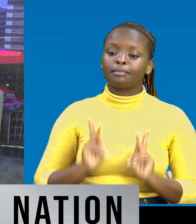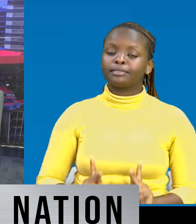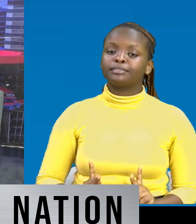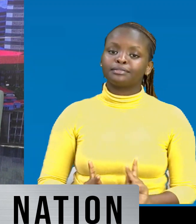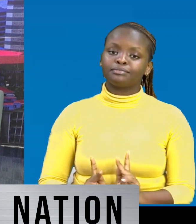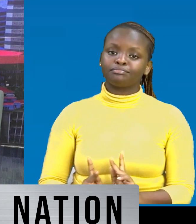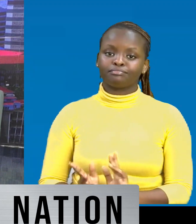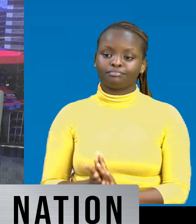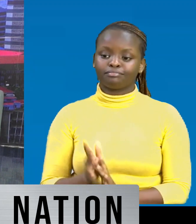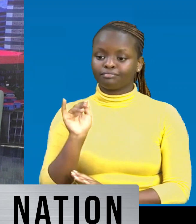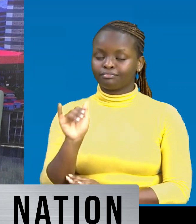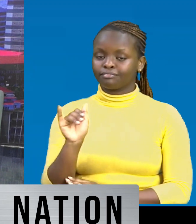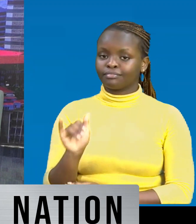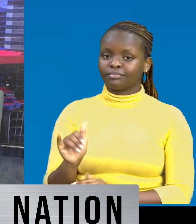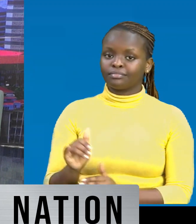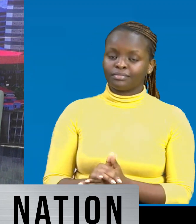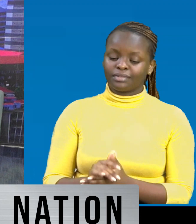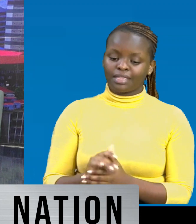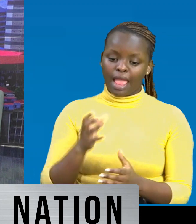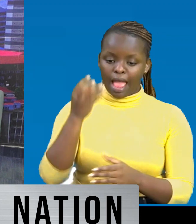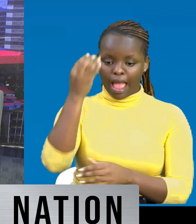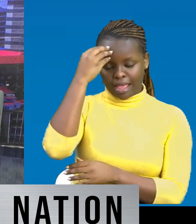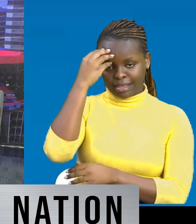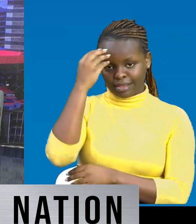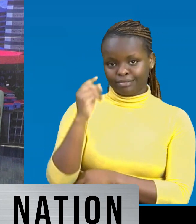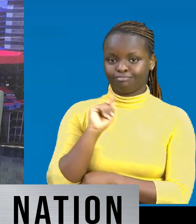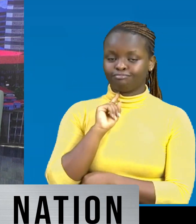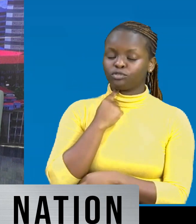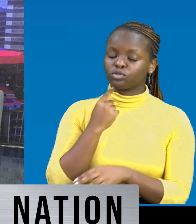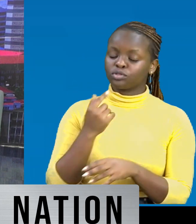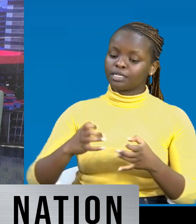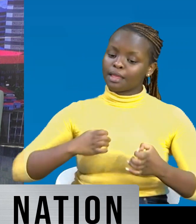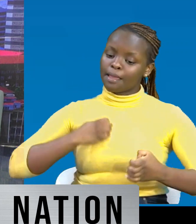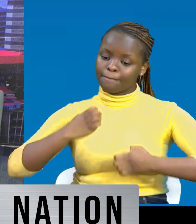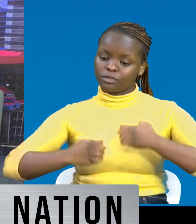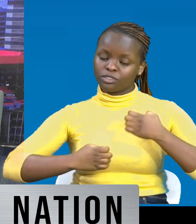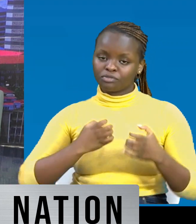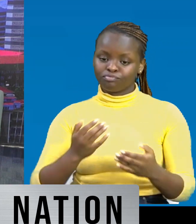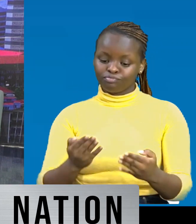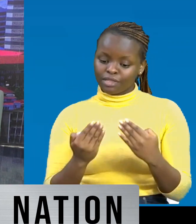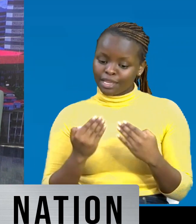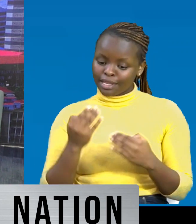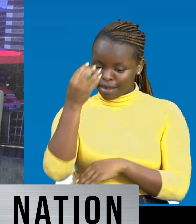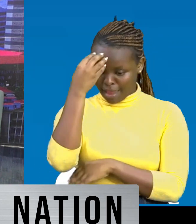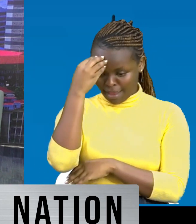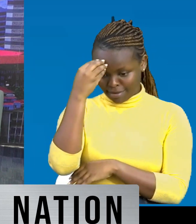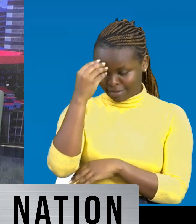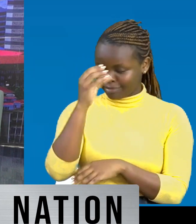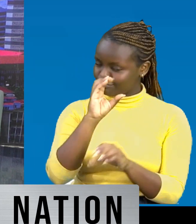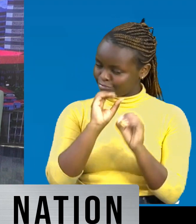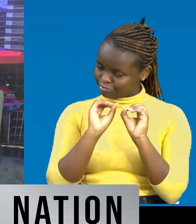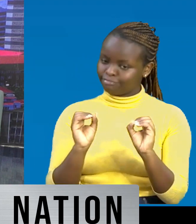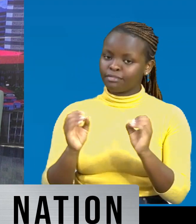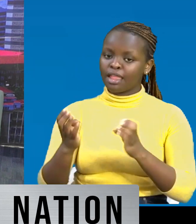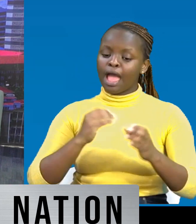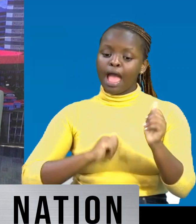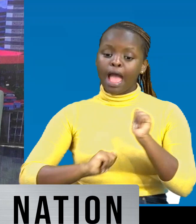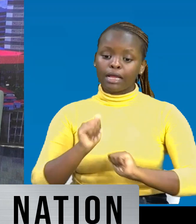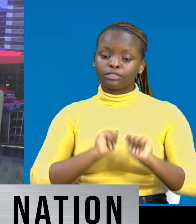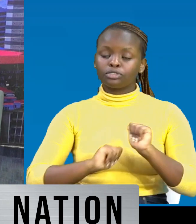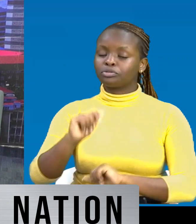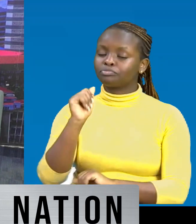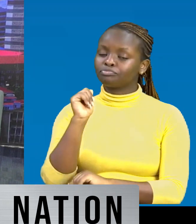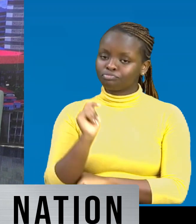a statement. Yeah, anger is a sweet emotion. We don't need anger from EACC. We need action. That is what we want.